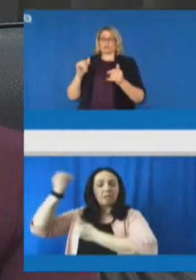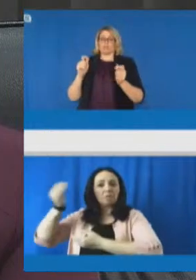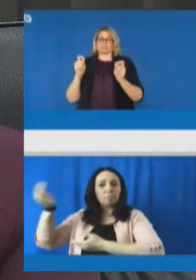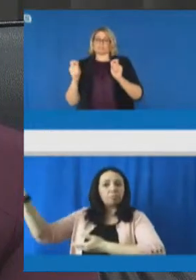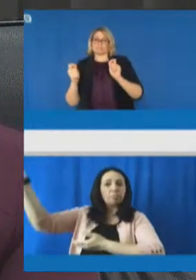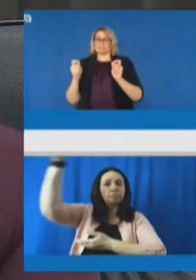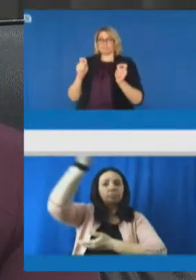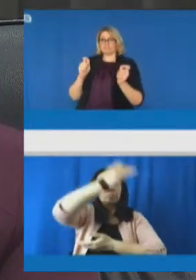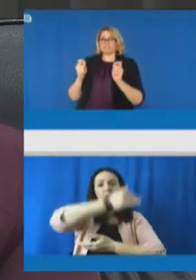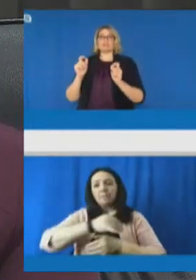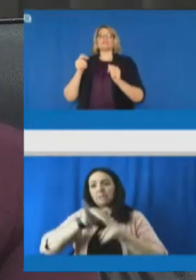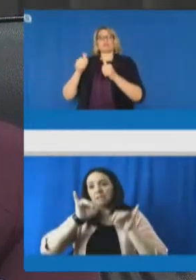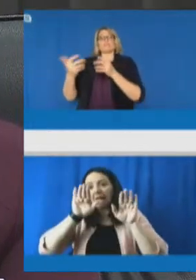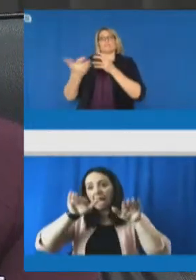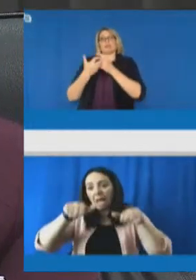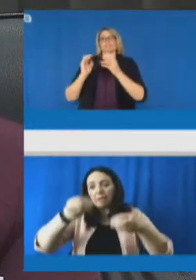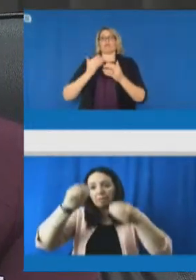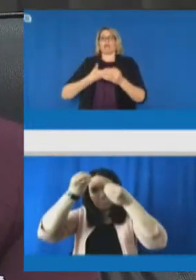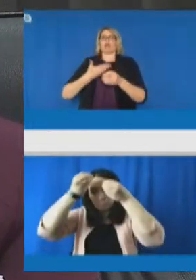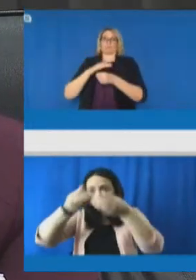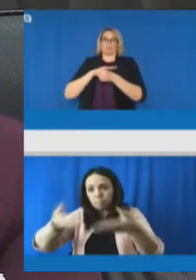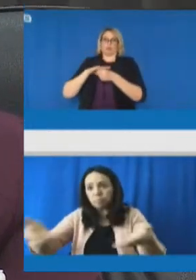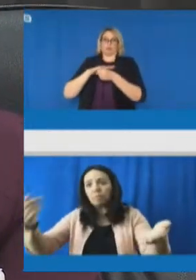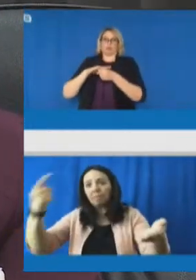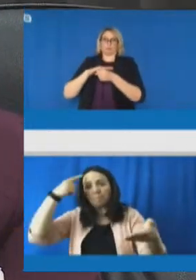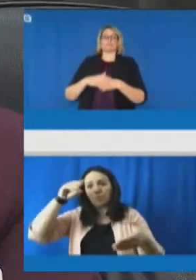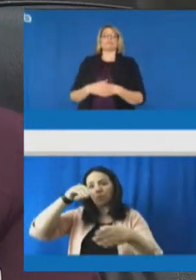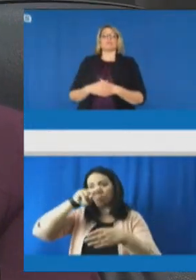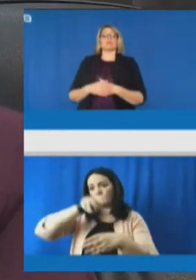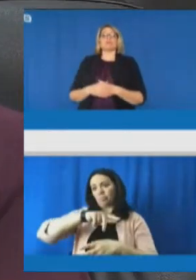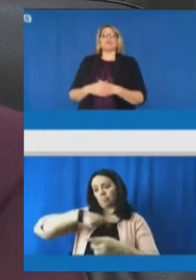Hello. For Health Minister Shephard, you mentioned